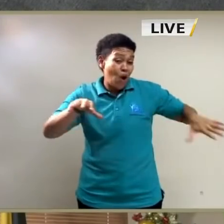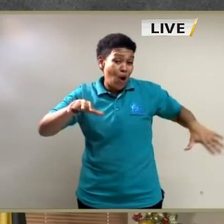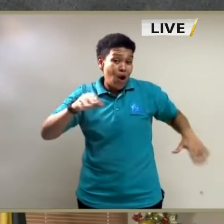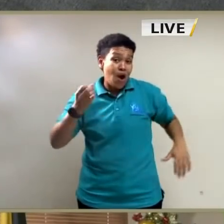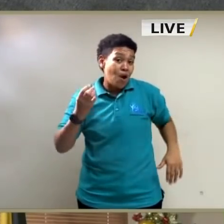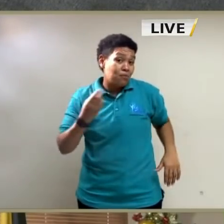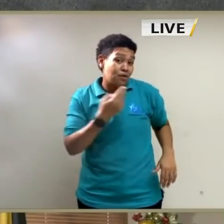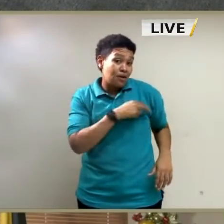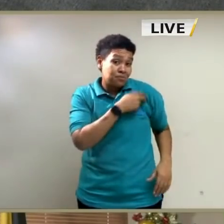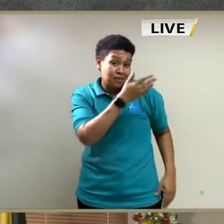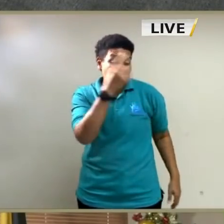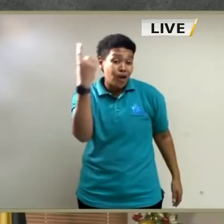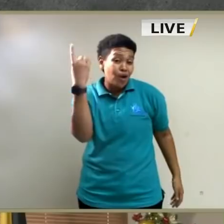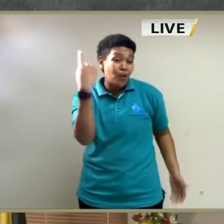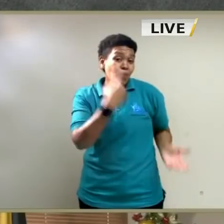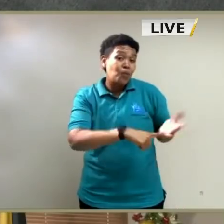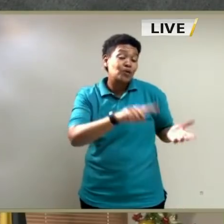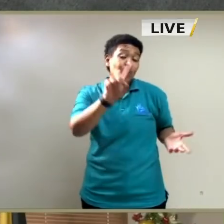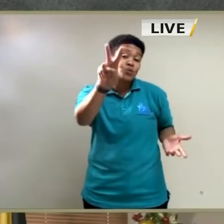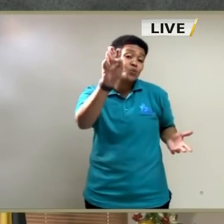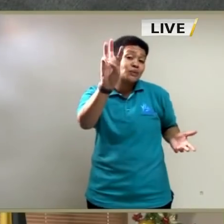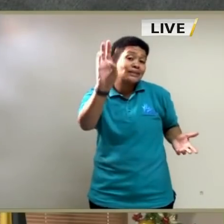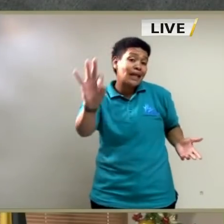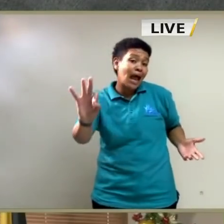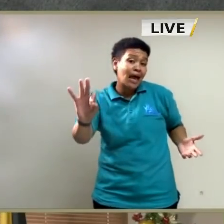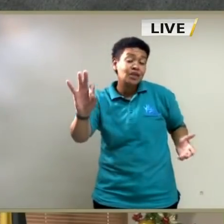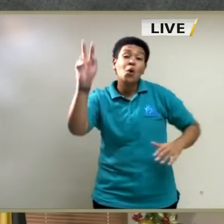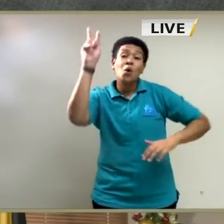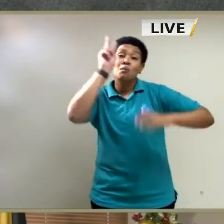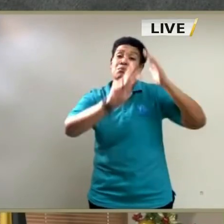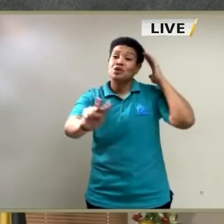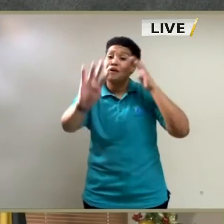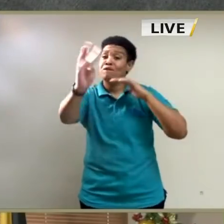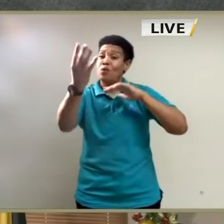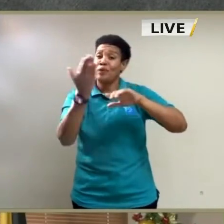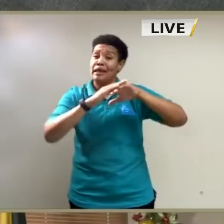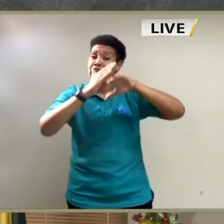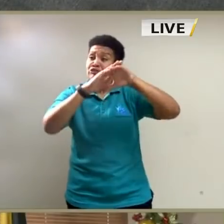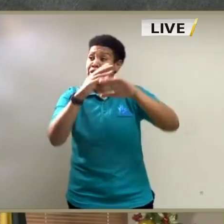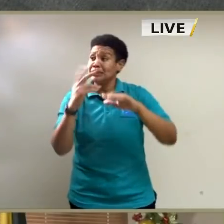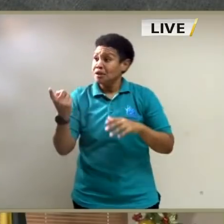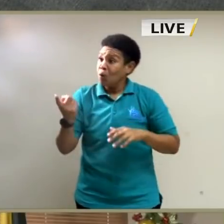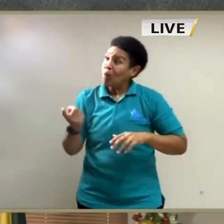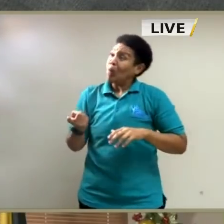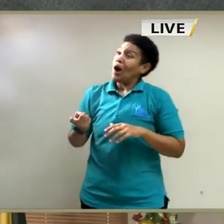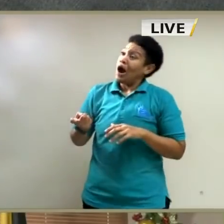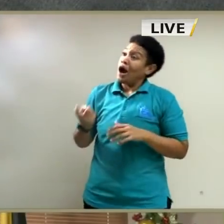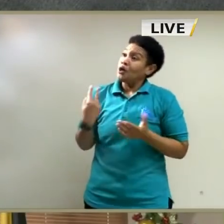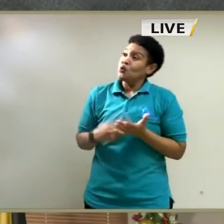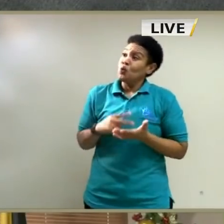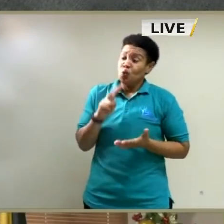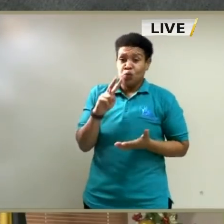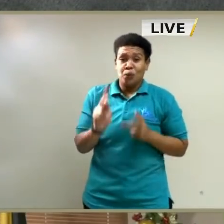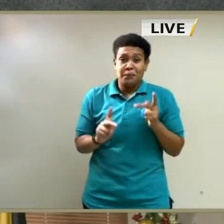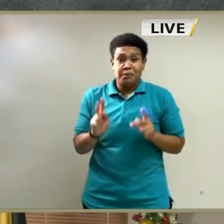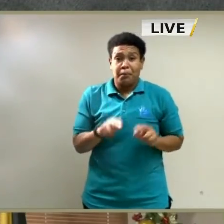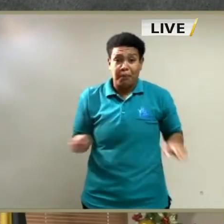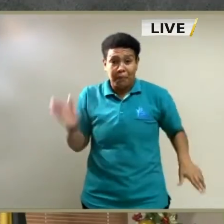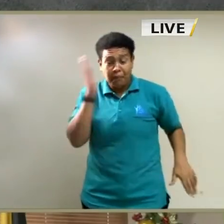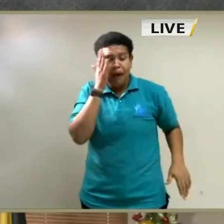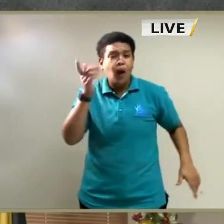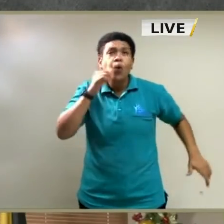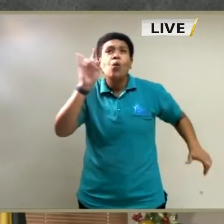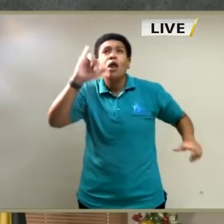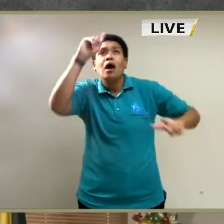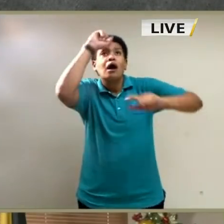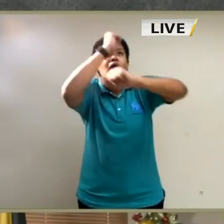the projection for the fourth wave. And so what does this look like if it happens?